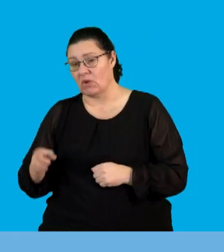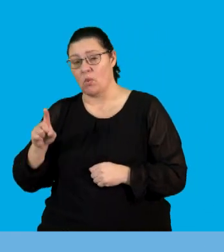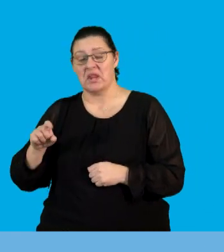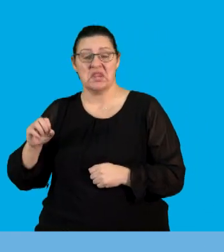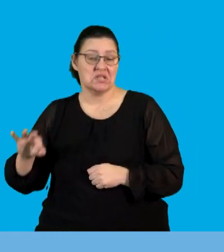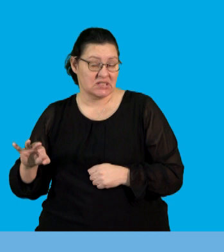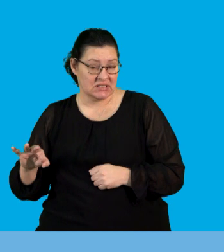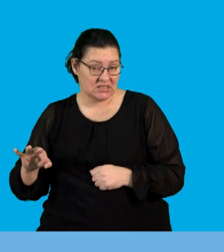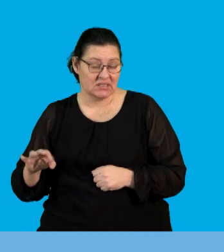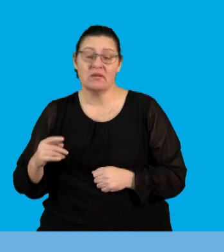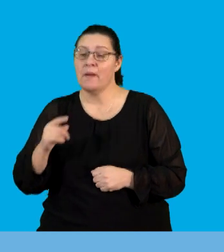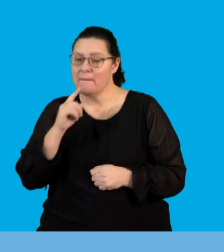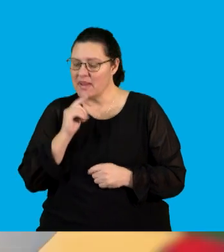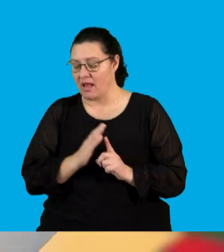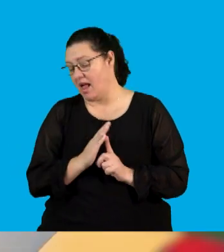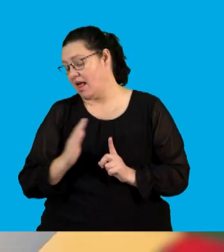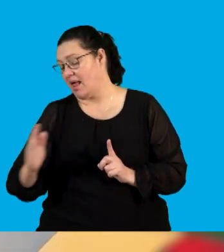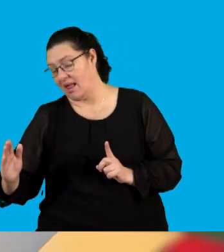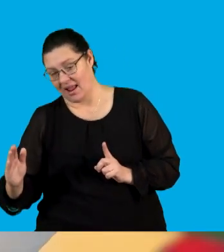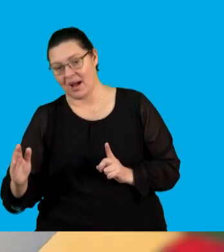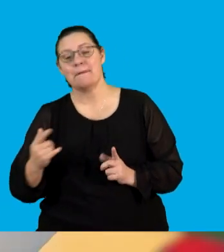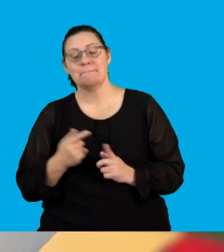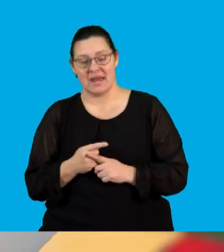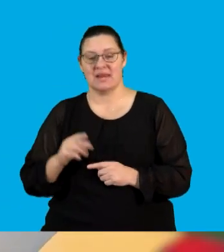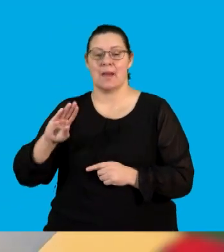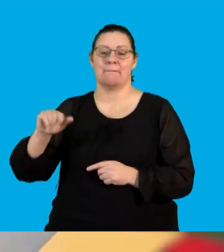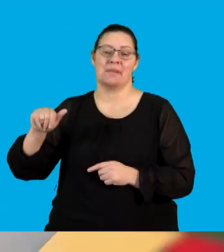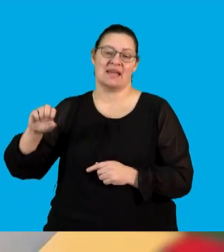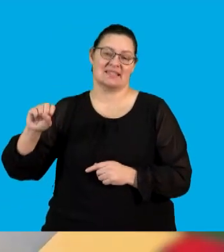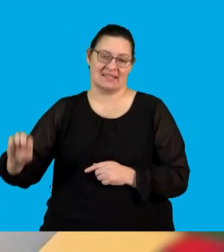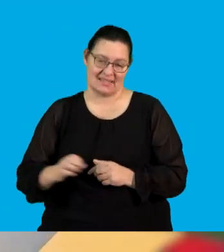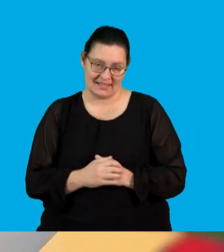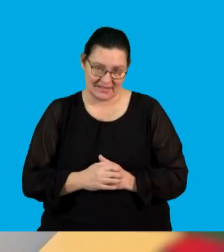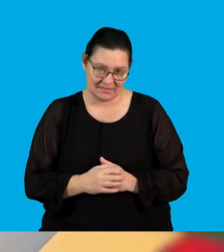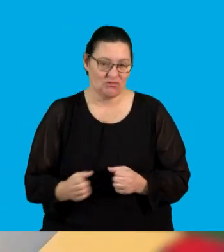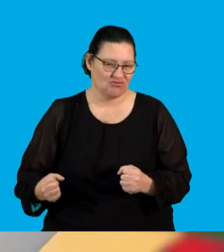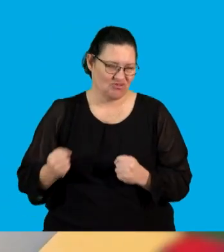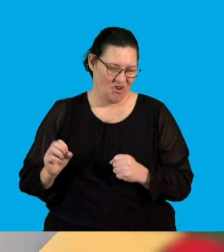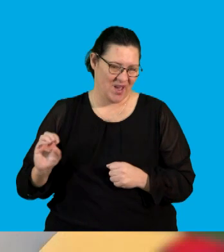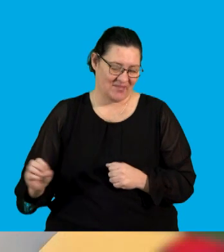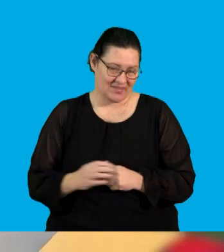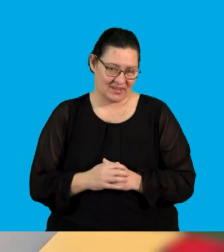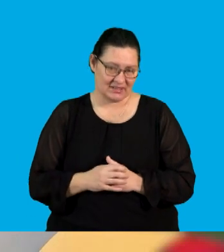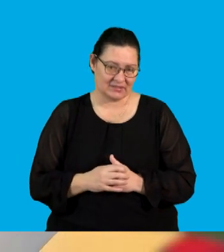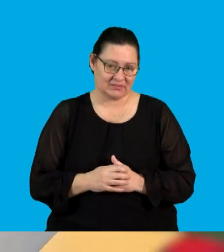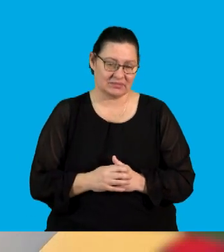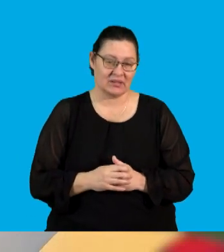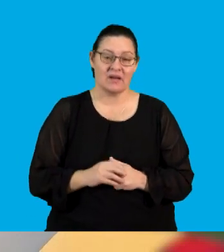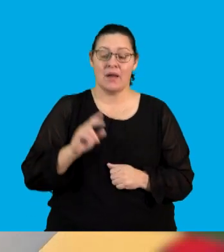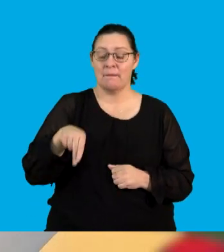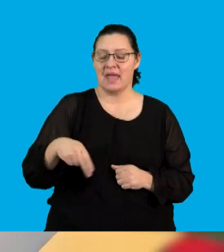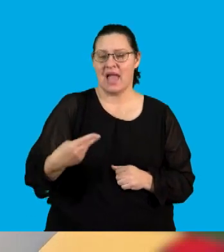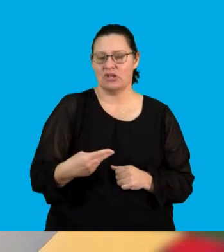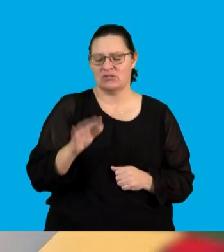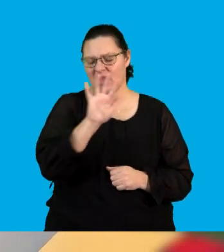substance be 13, for instance, pH is away from 7 but closer to 14, so it's going to be a strong base. Should a